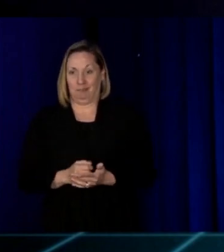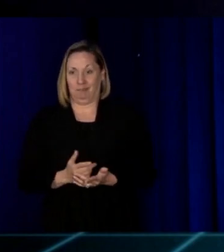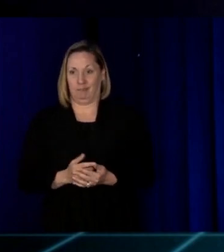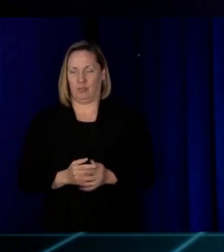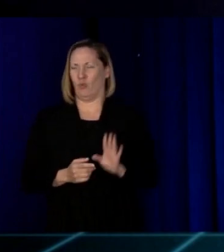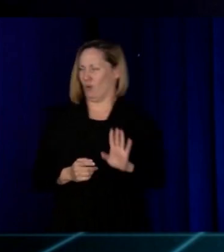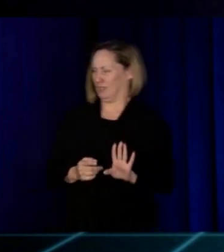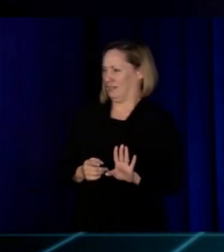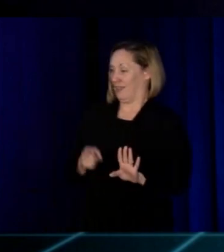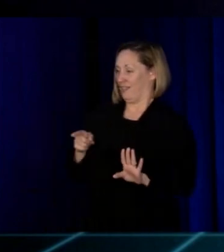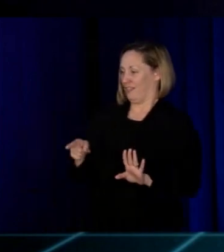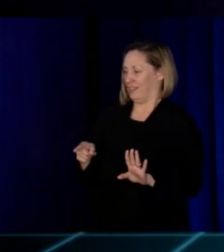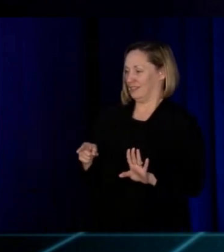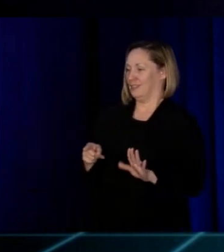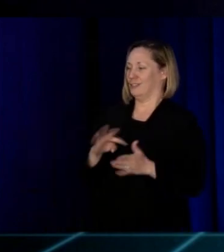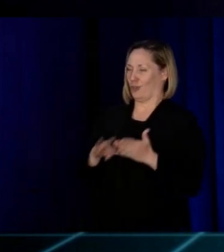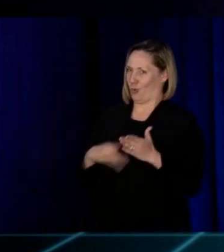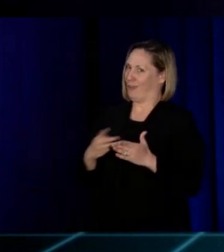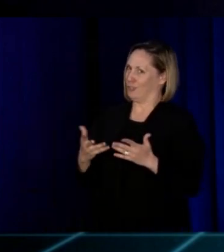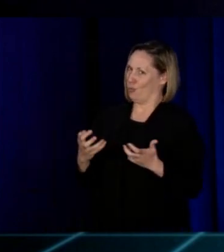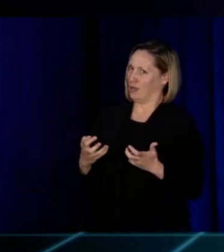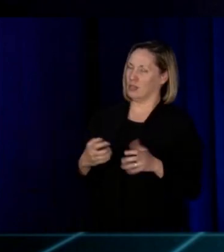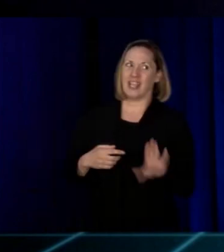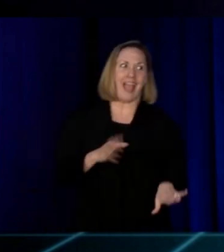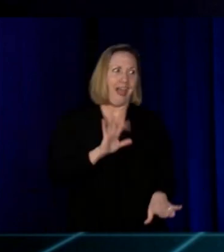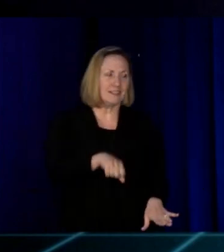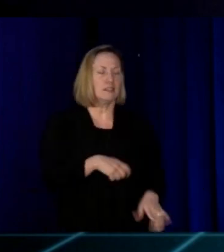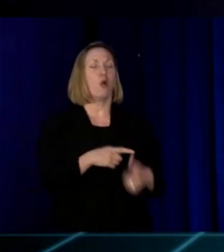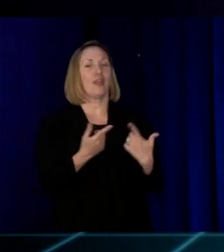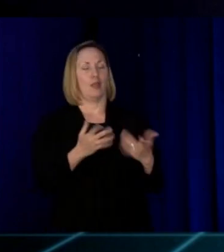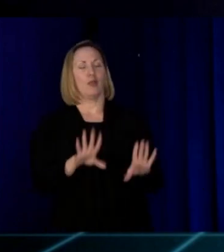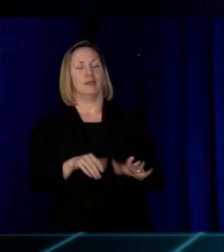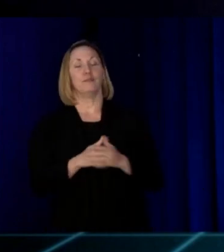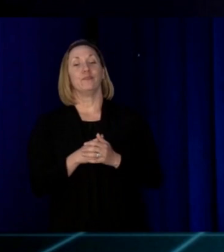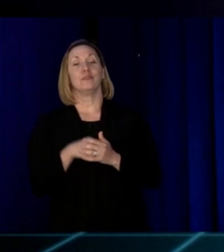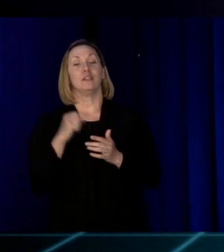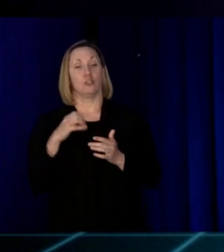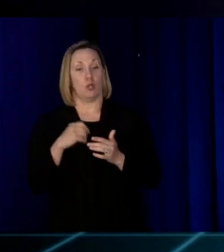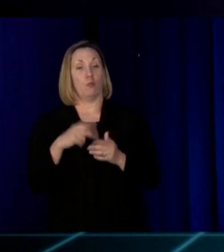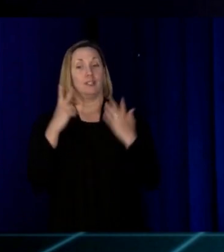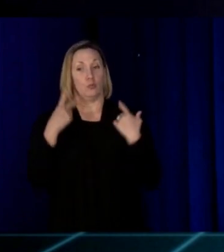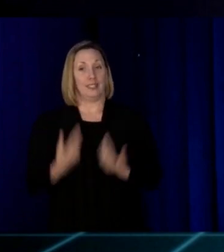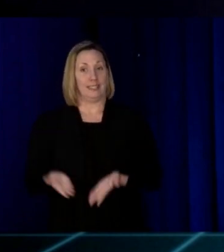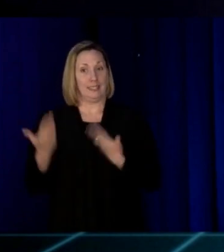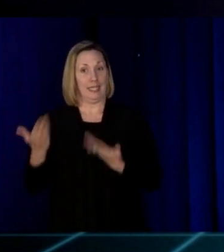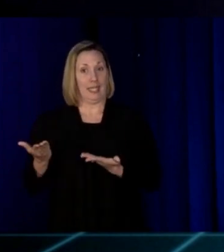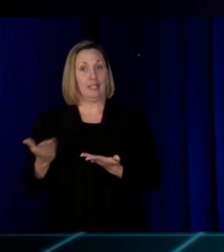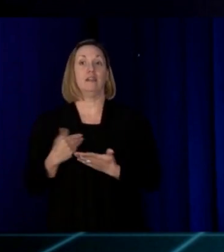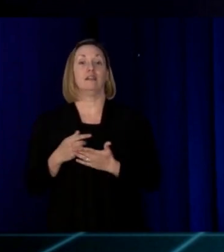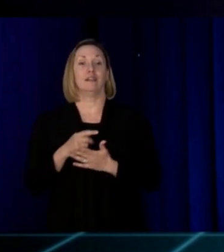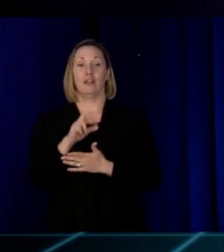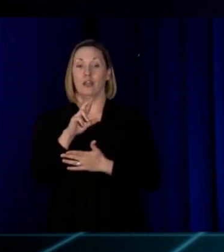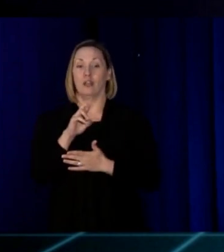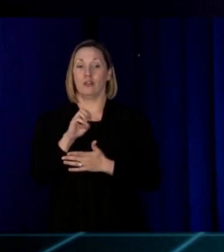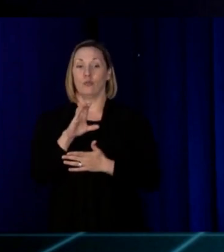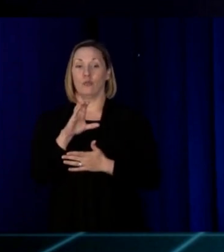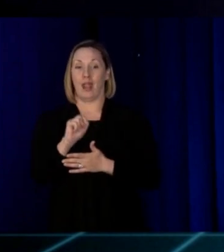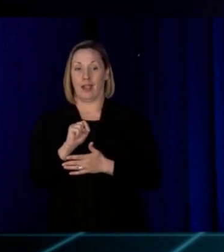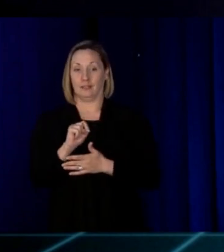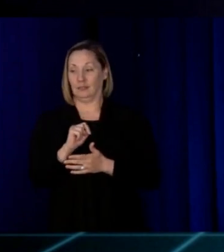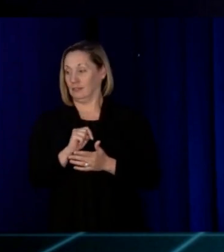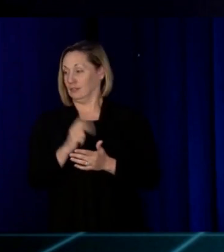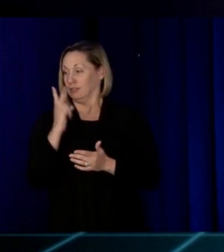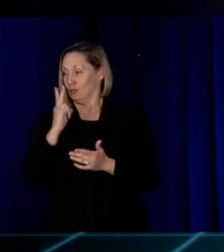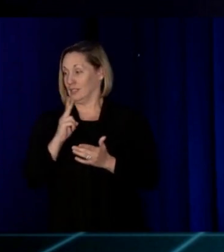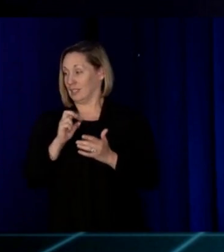Hold on, this is probably the graph that you're looking for. Yes, okay, here we go, here we go. So, as you could see, there's React, okay? And you could see